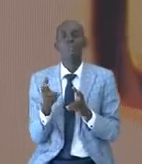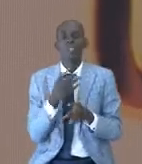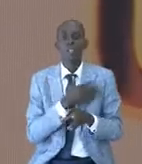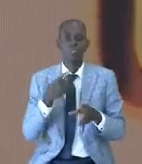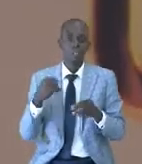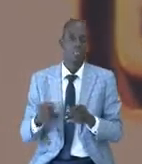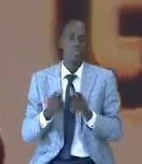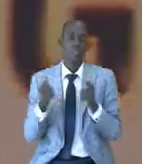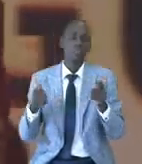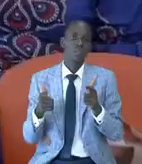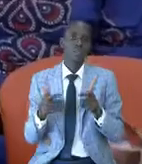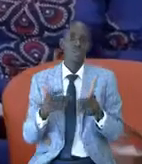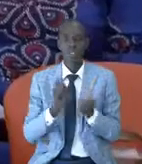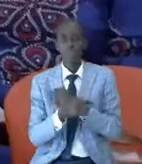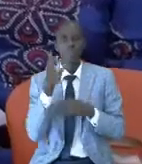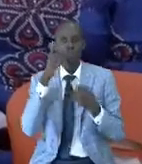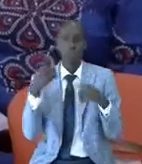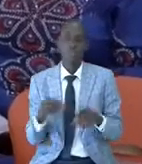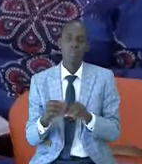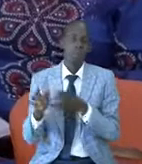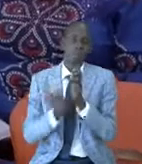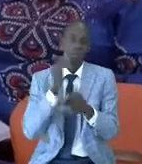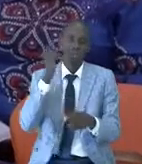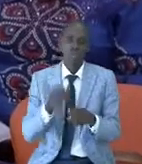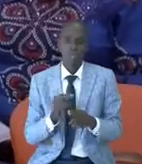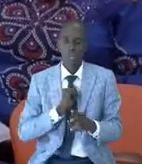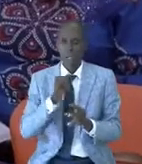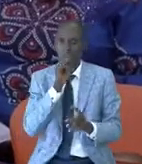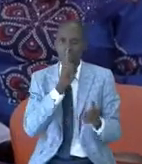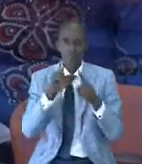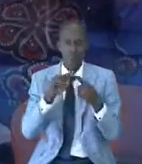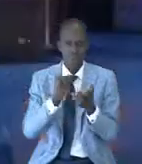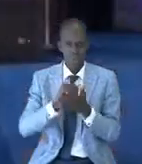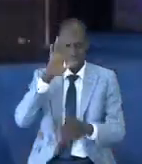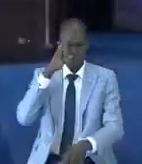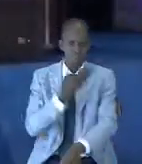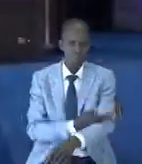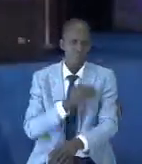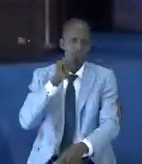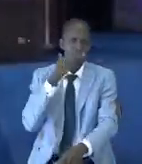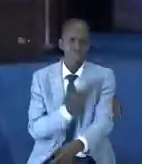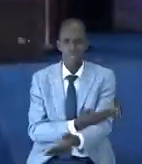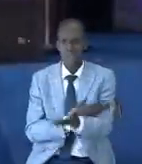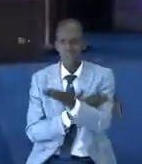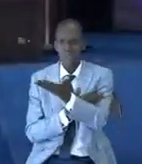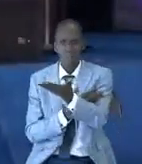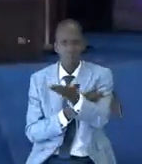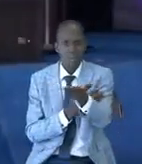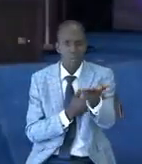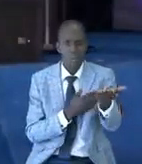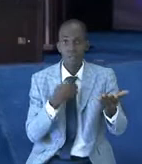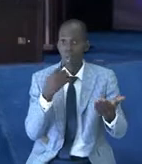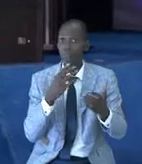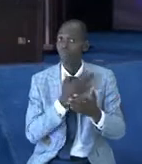come in your life. I'm talking to that son, that daughter, online, and I'm telling you, pay